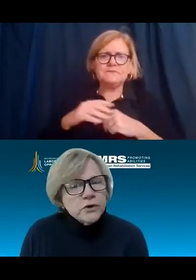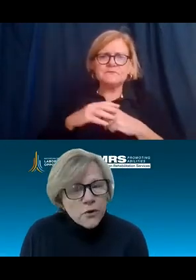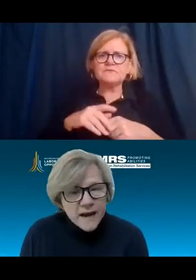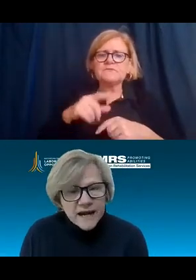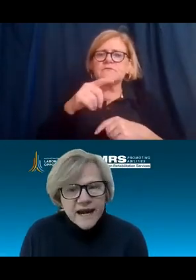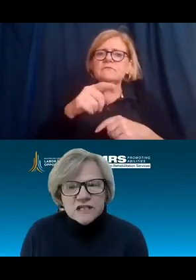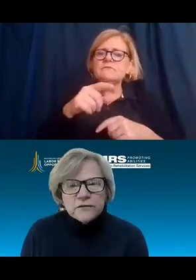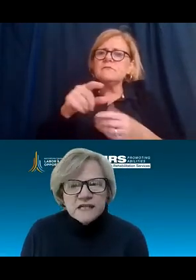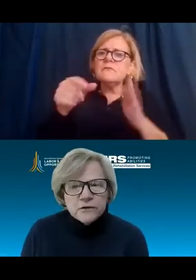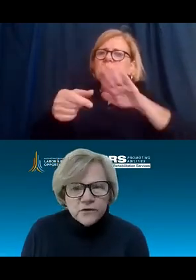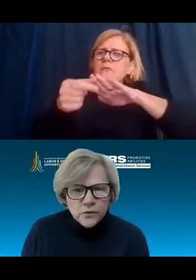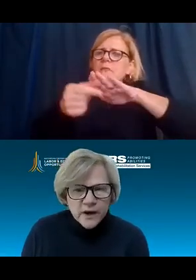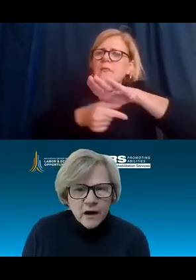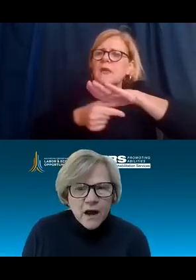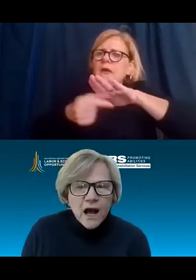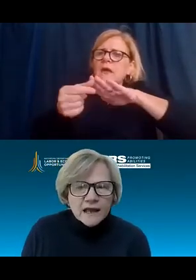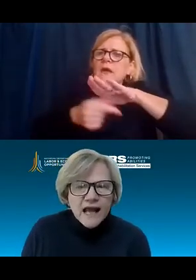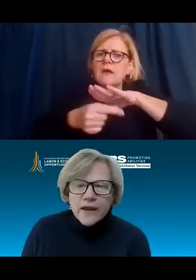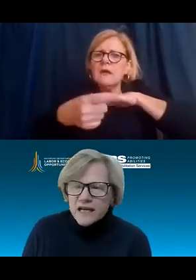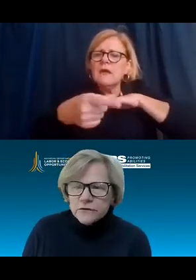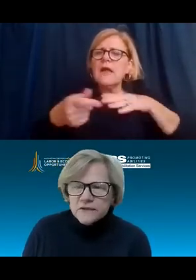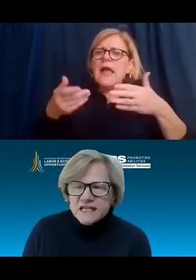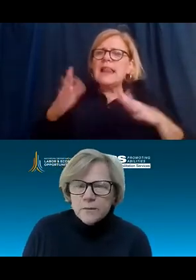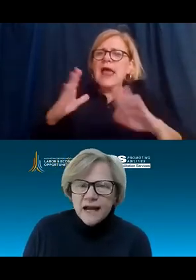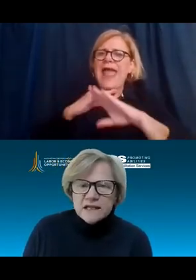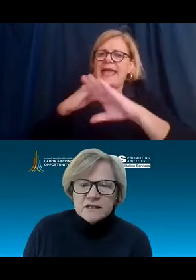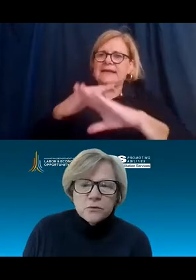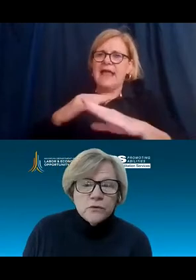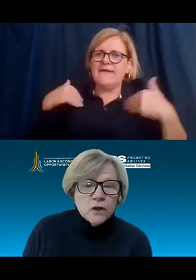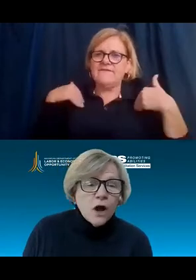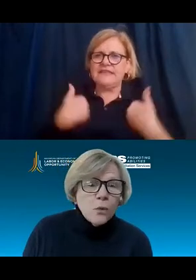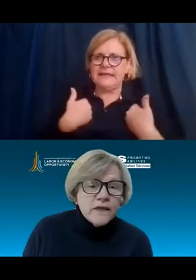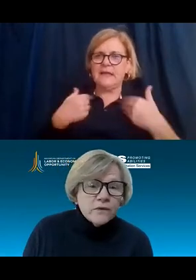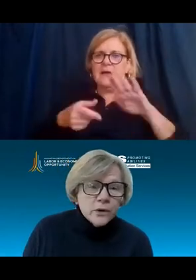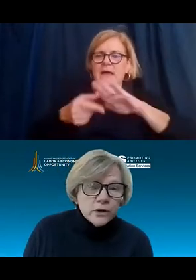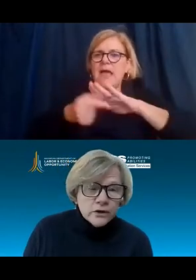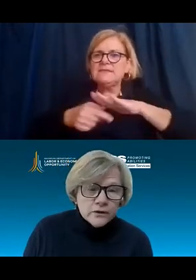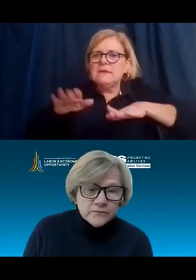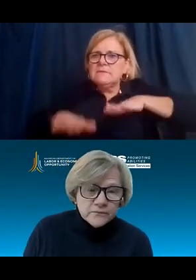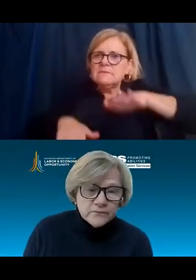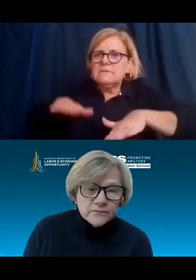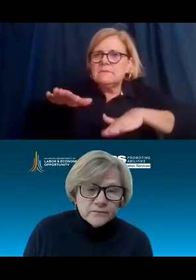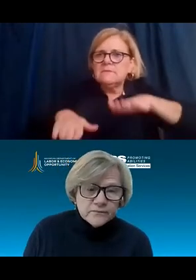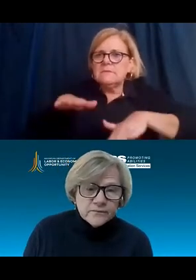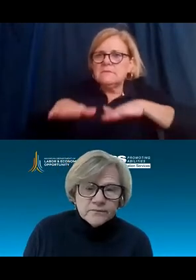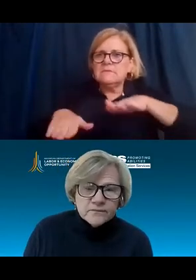Impacto Ergomate anti-fatigue footwear allow anti-fatigue mats to move along with the worker.